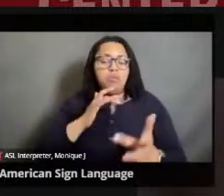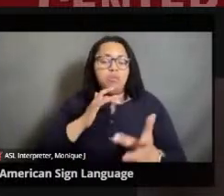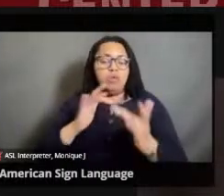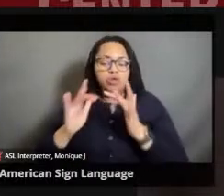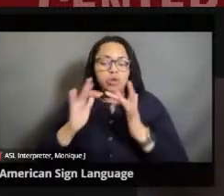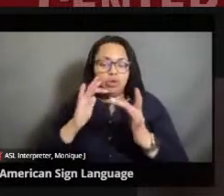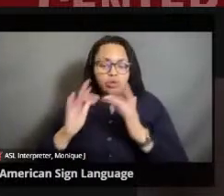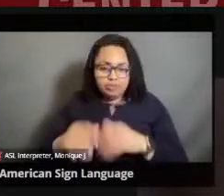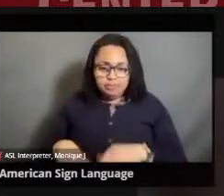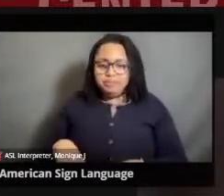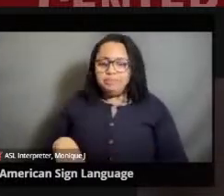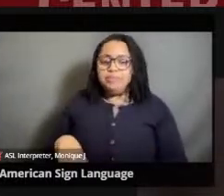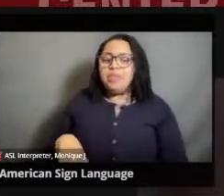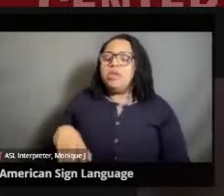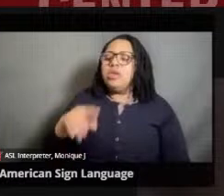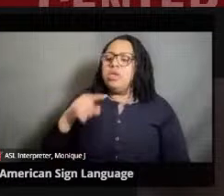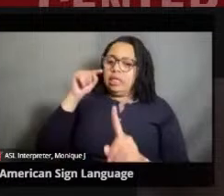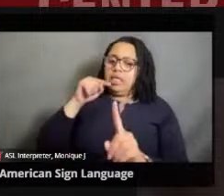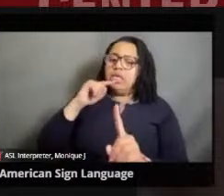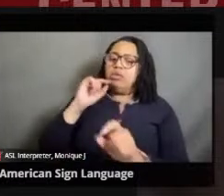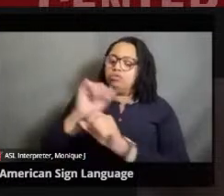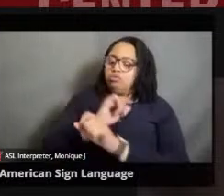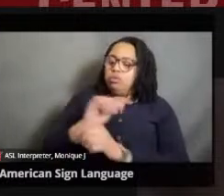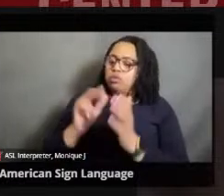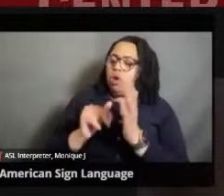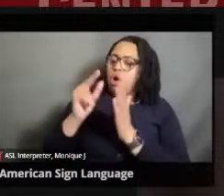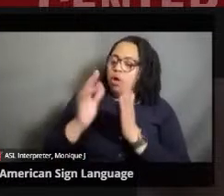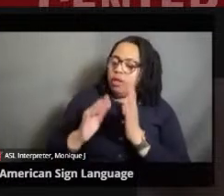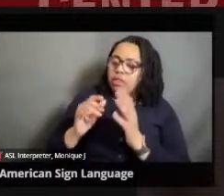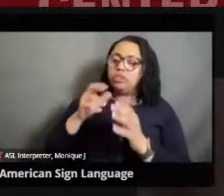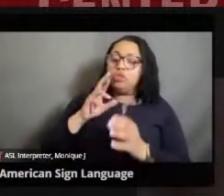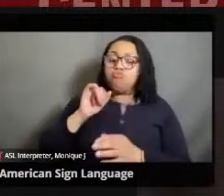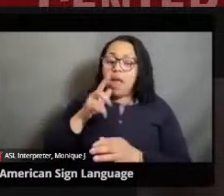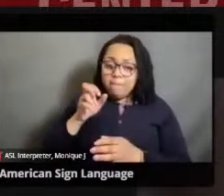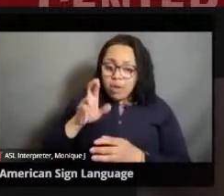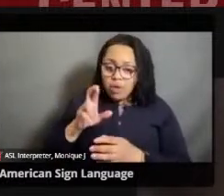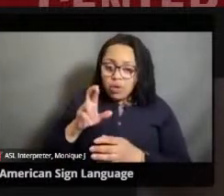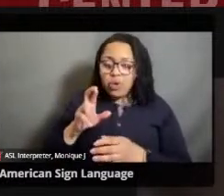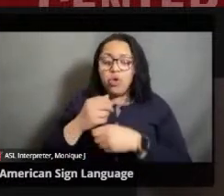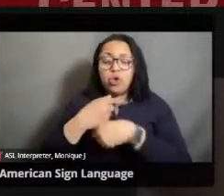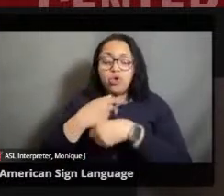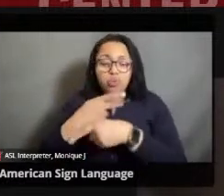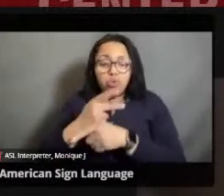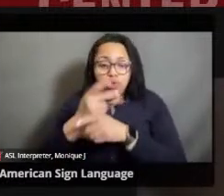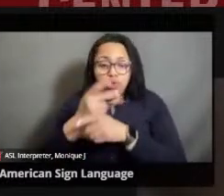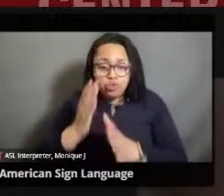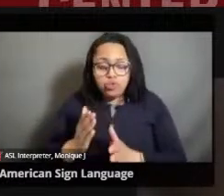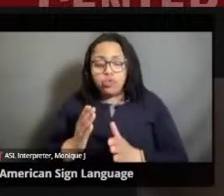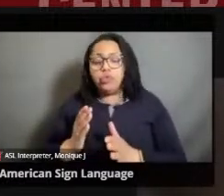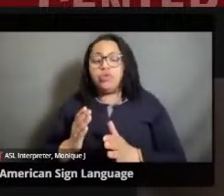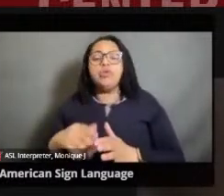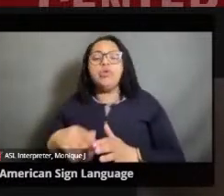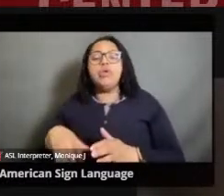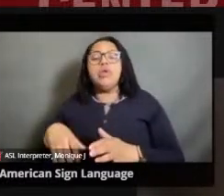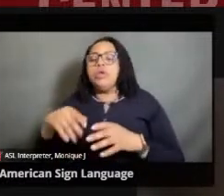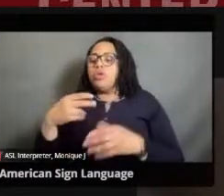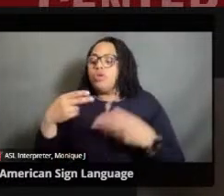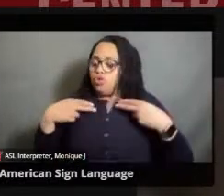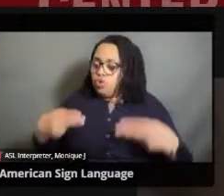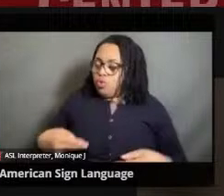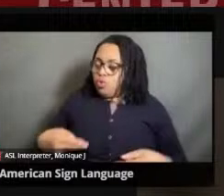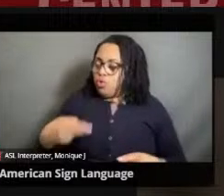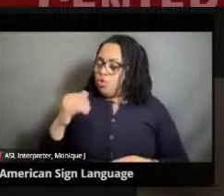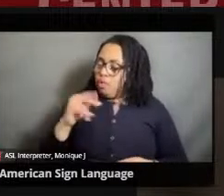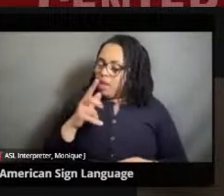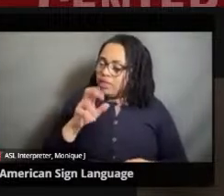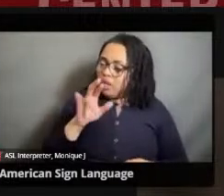multi-instrumentalist, rapper, producer, theomusicologist, and humanitarian that is making an impact on the music industry